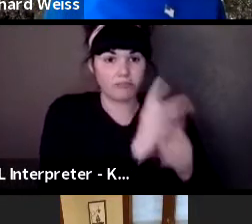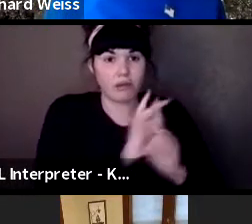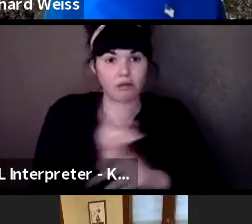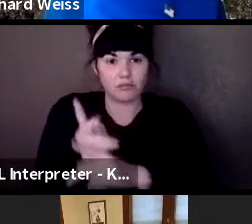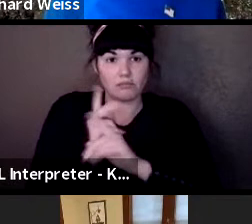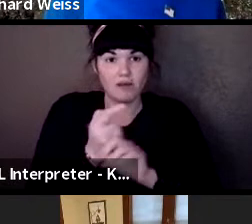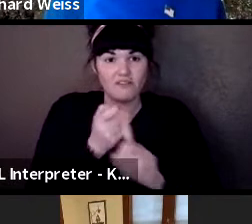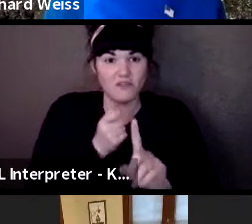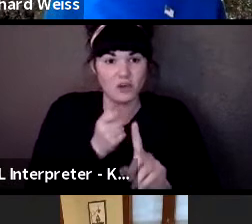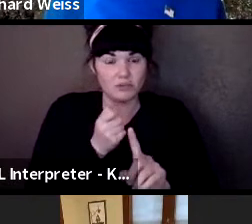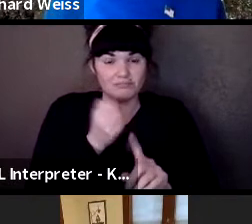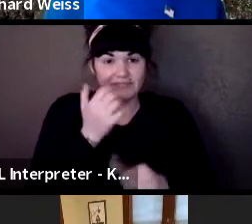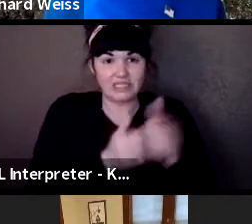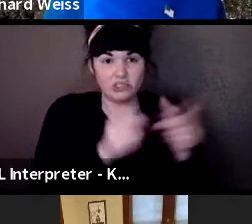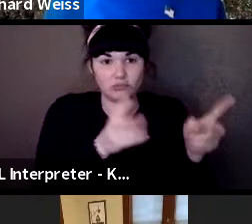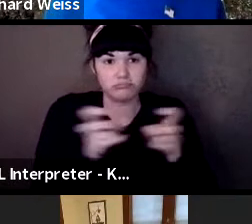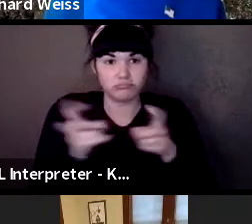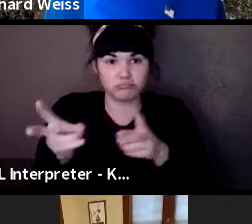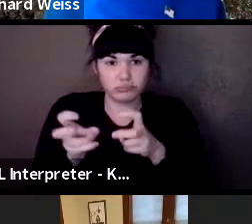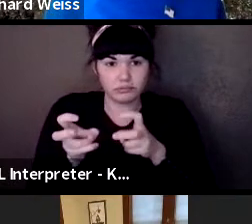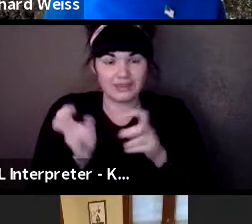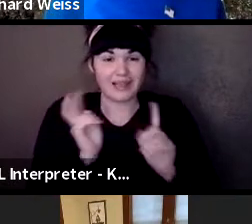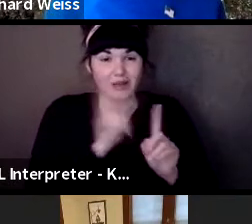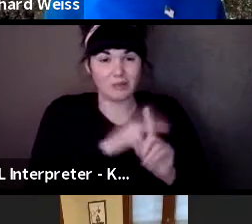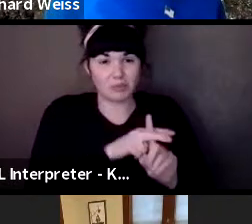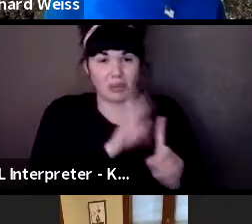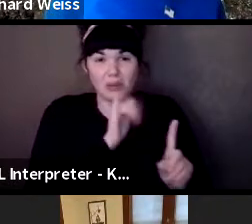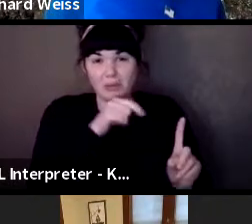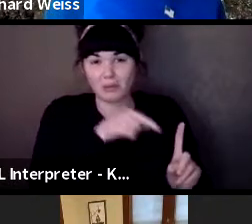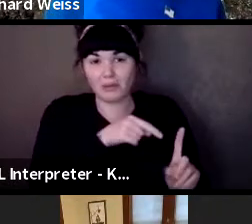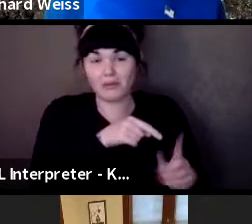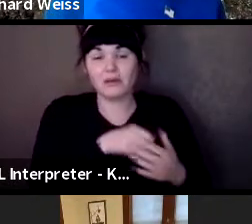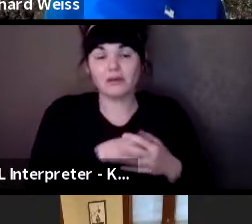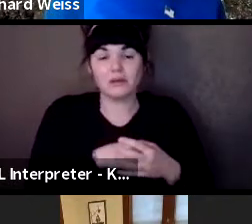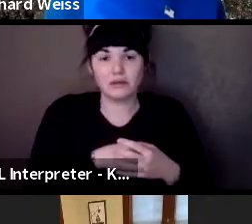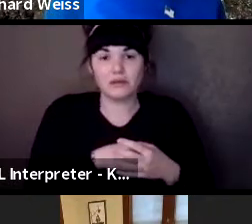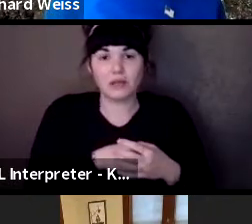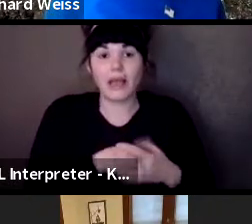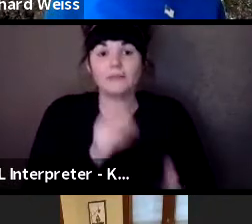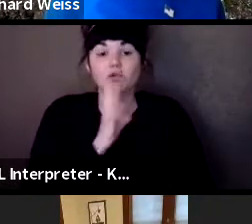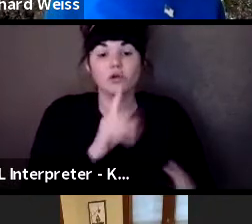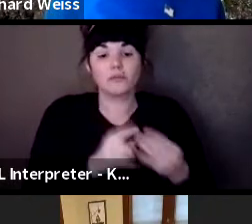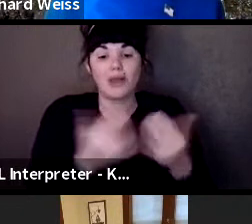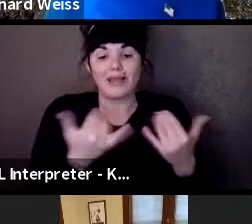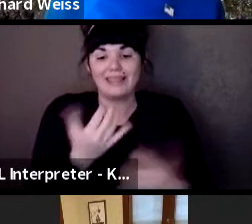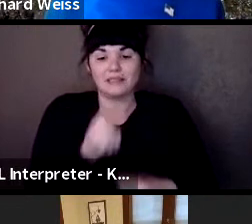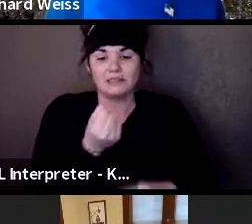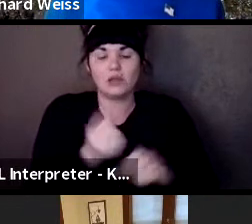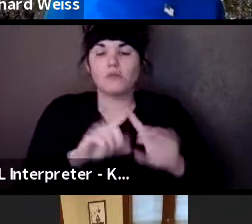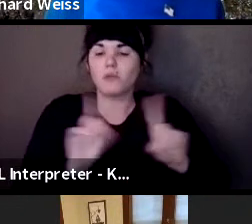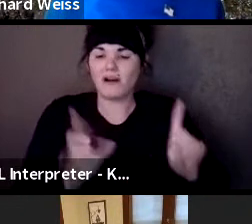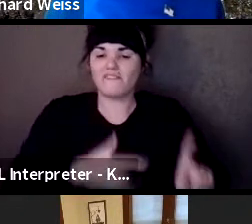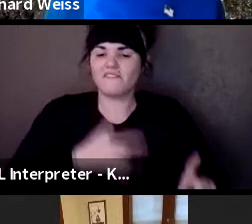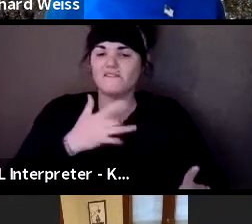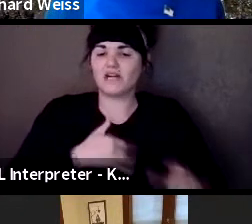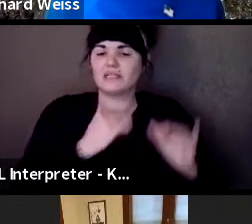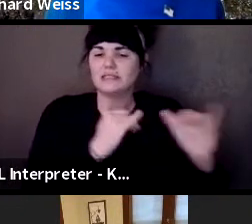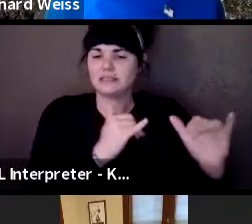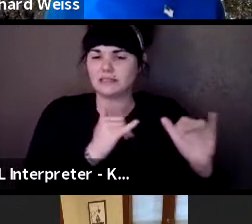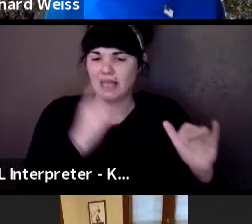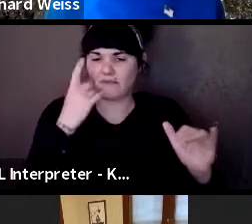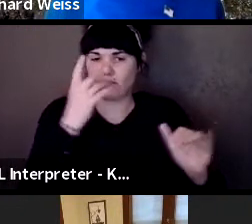And I'm talking this fiscal year, but I would tend to go the same way for the next fiscal year as well. So